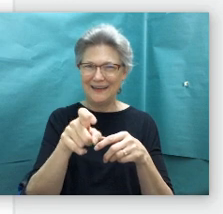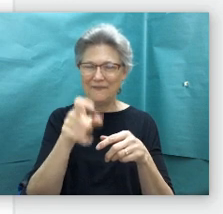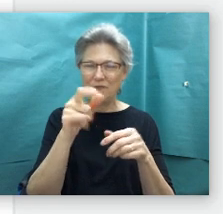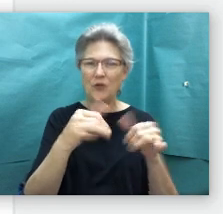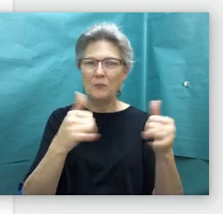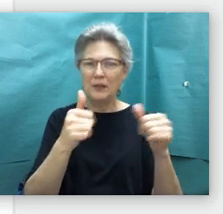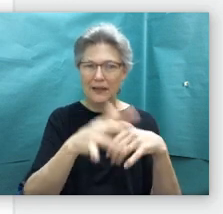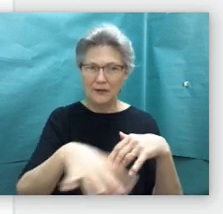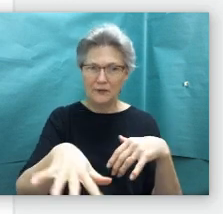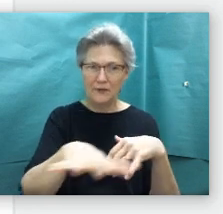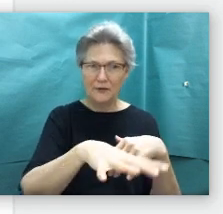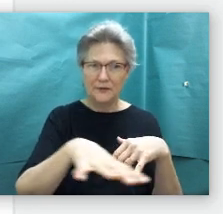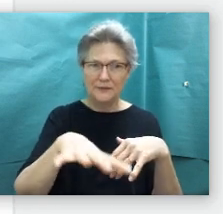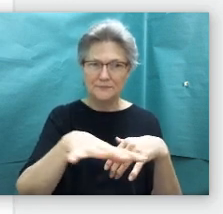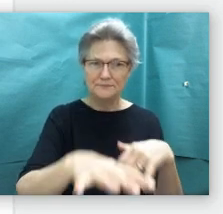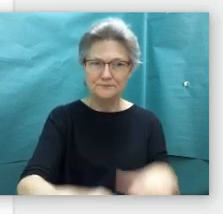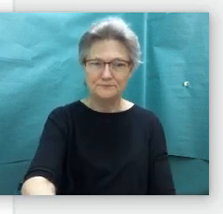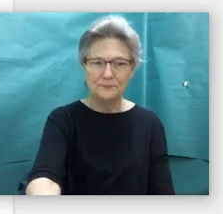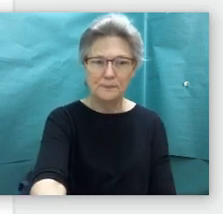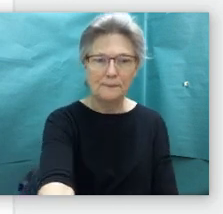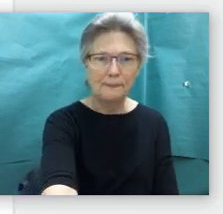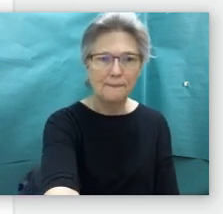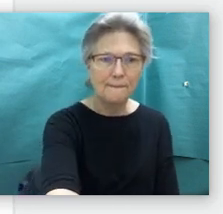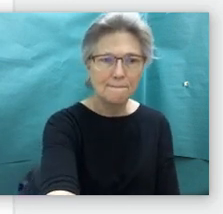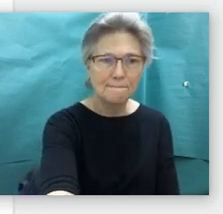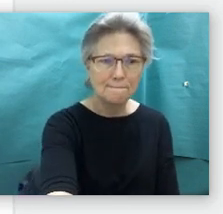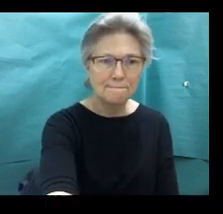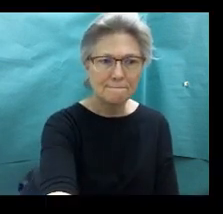the landscaper will use to cover the playground.